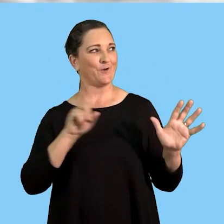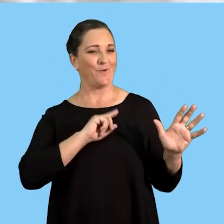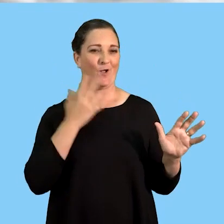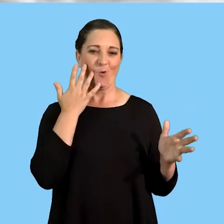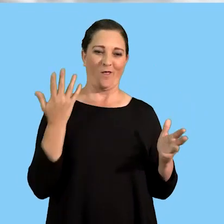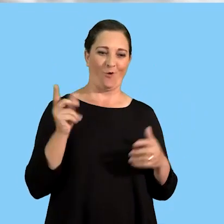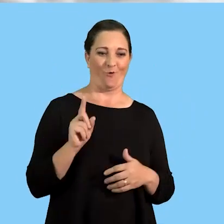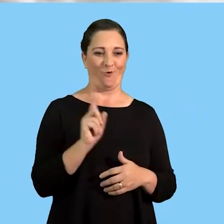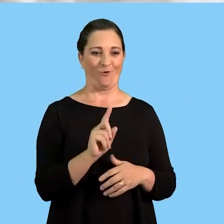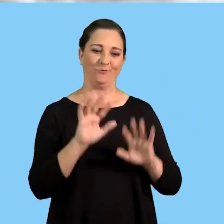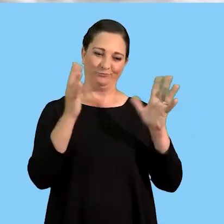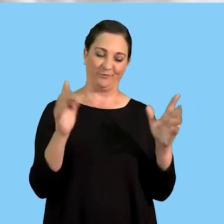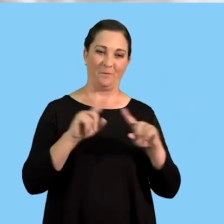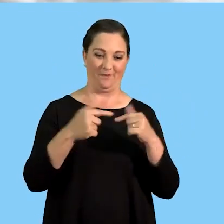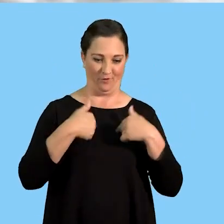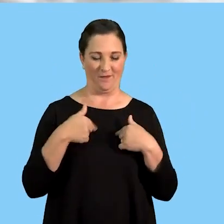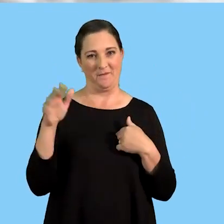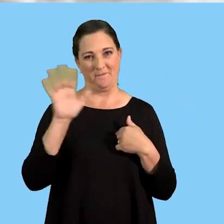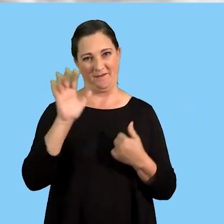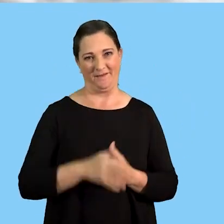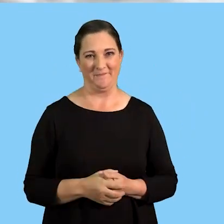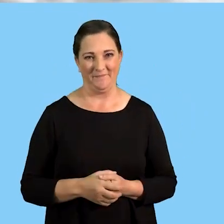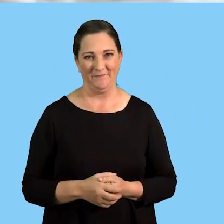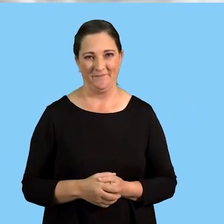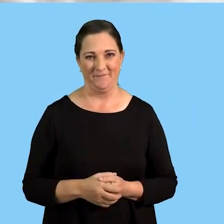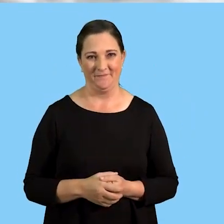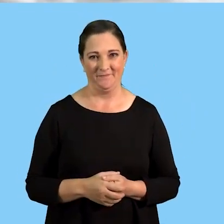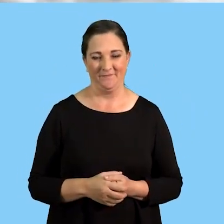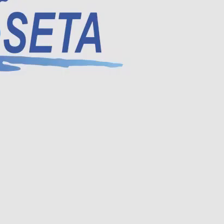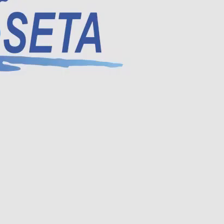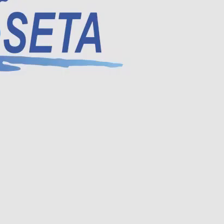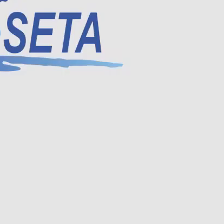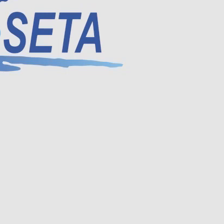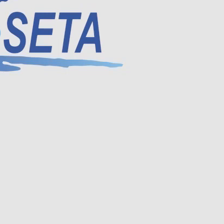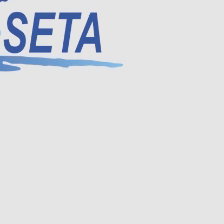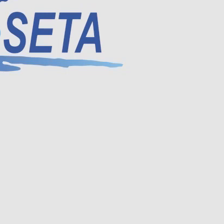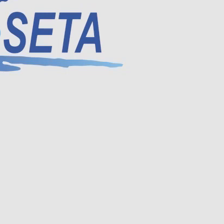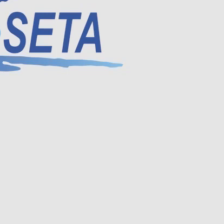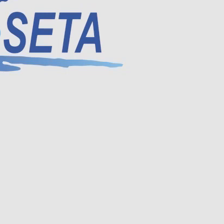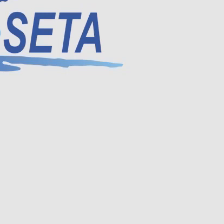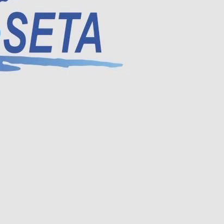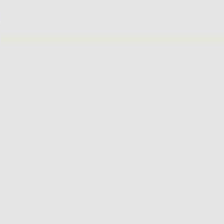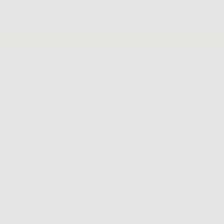so that you may be visible where you are. This is goodbye from me.